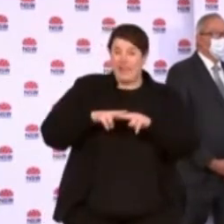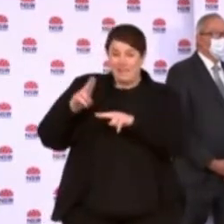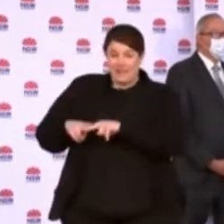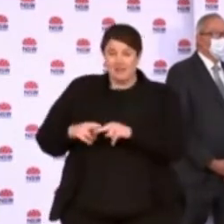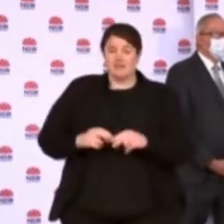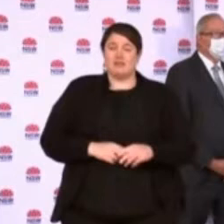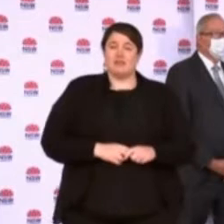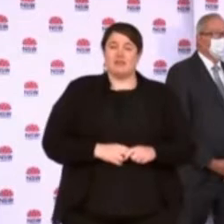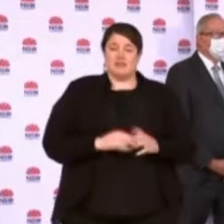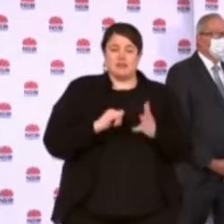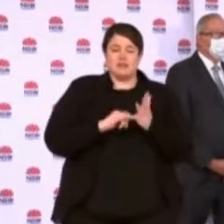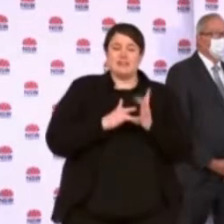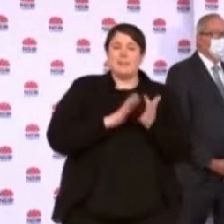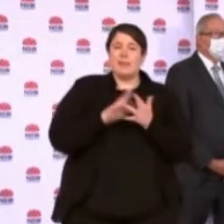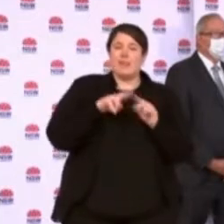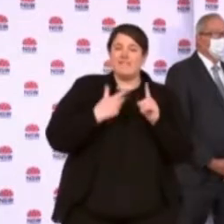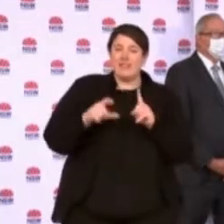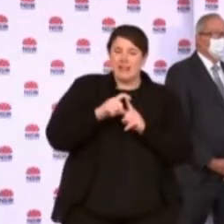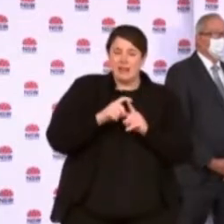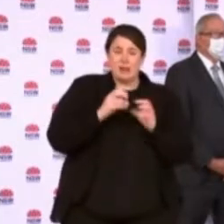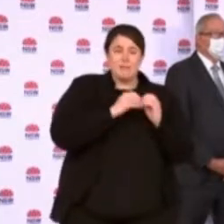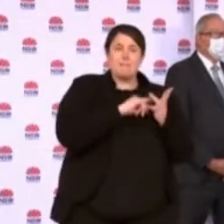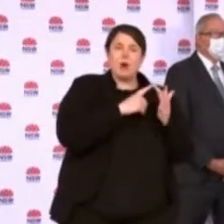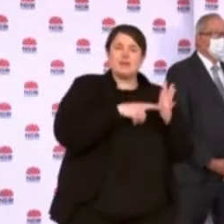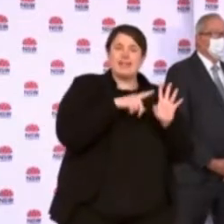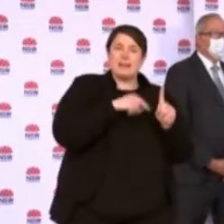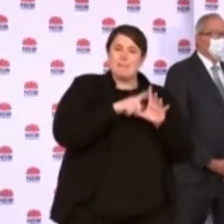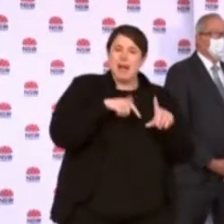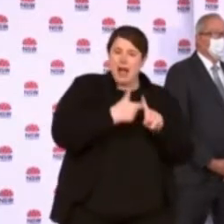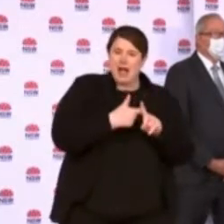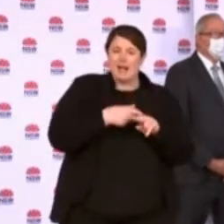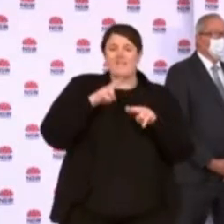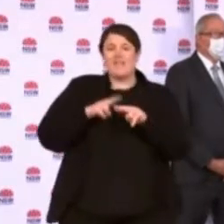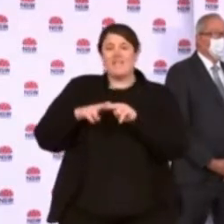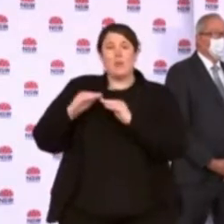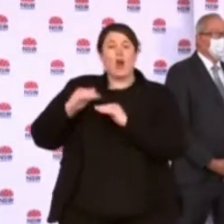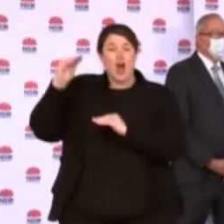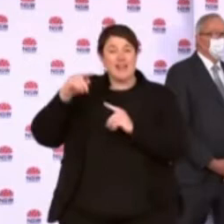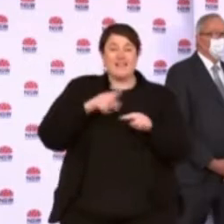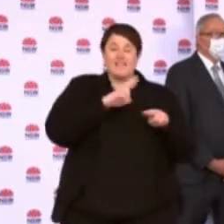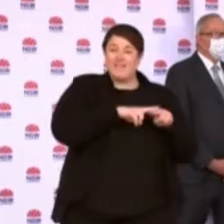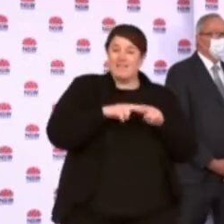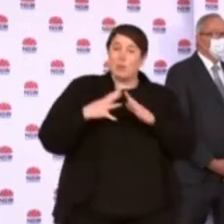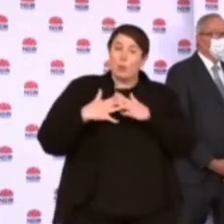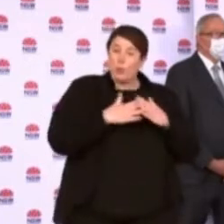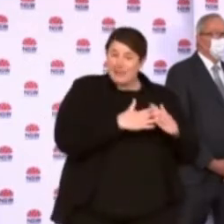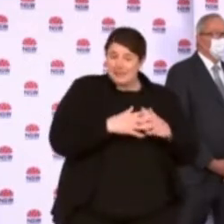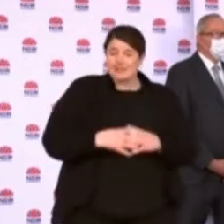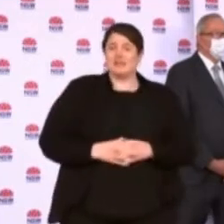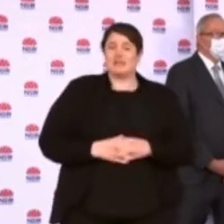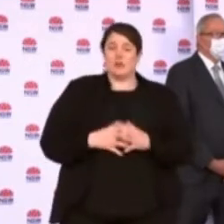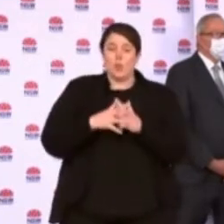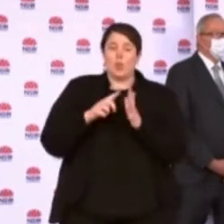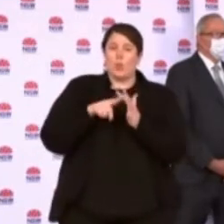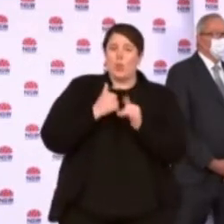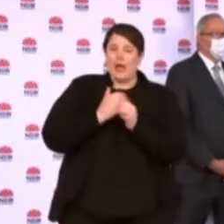Fairfield, Smithfield, Bosley Park, Fairfield Heights, Fairfield West,